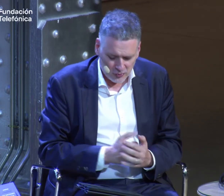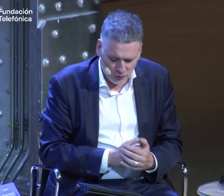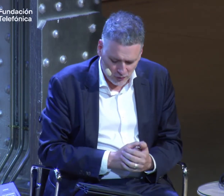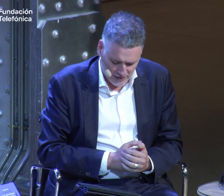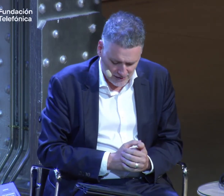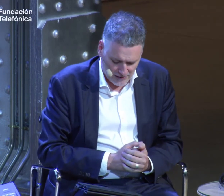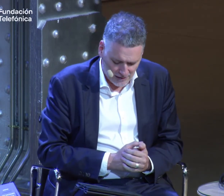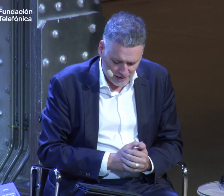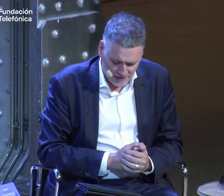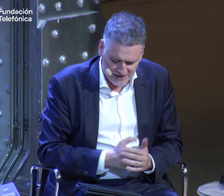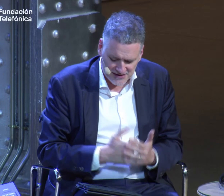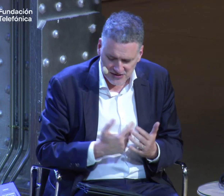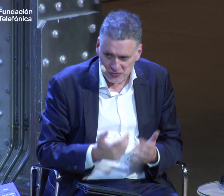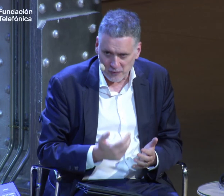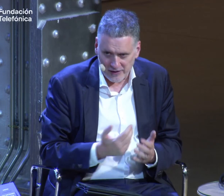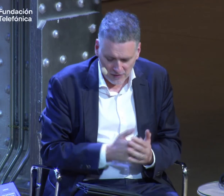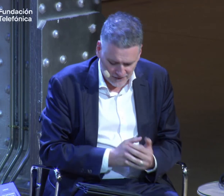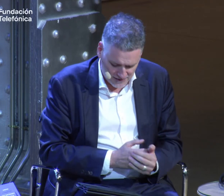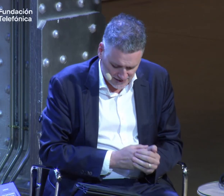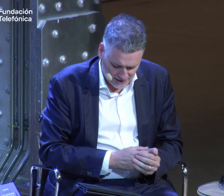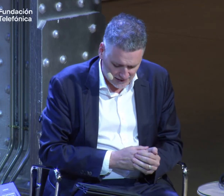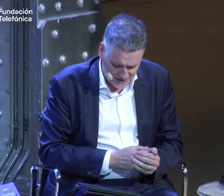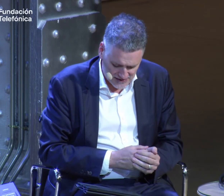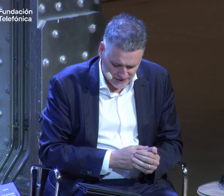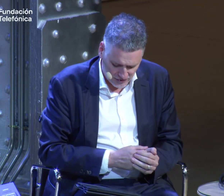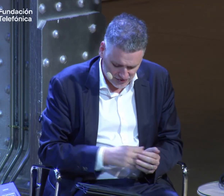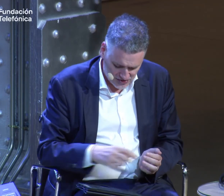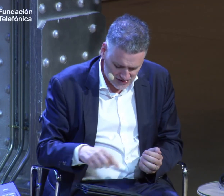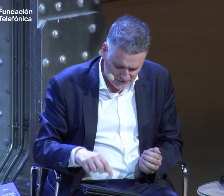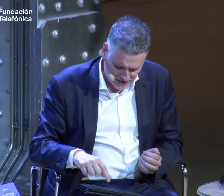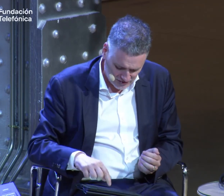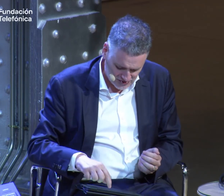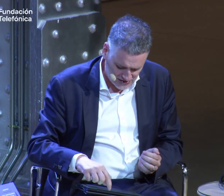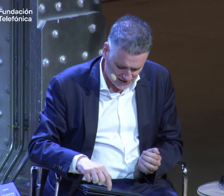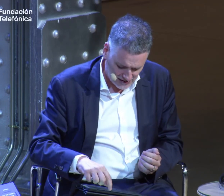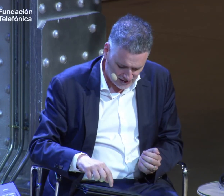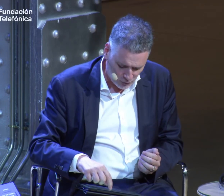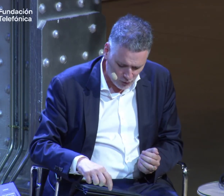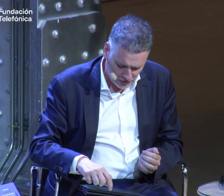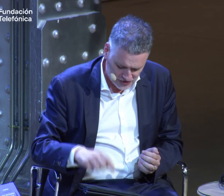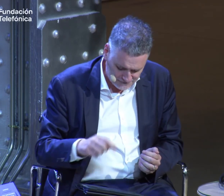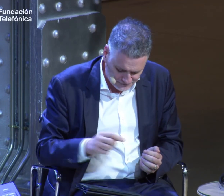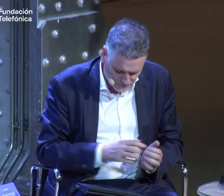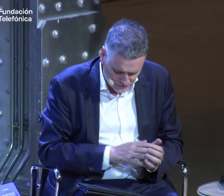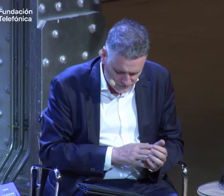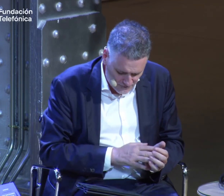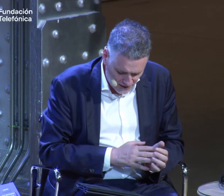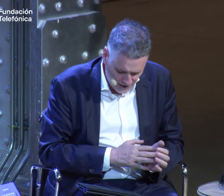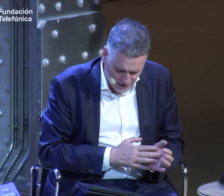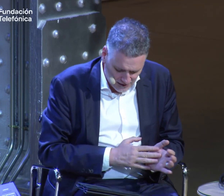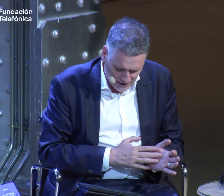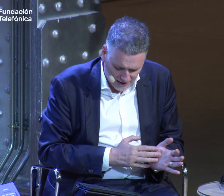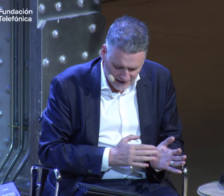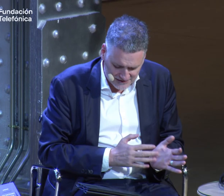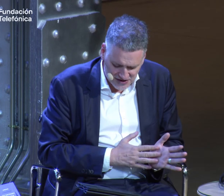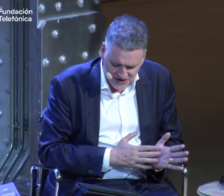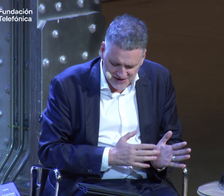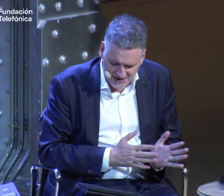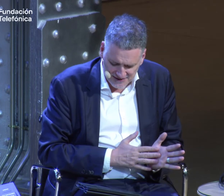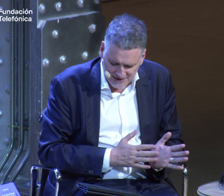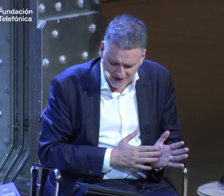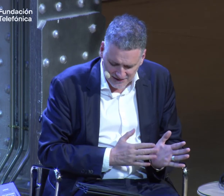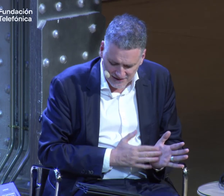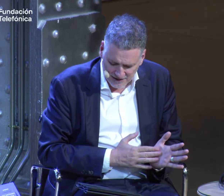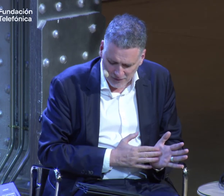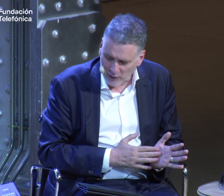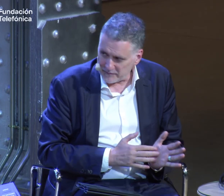working to reissue, to recover Simenon's works. André